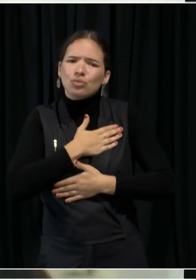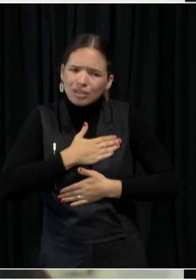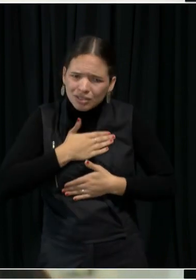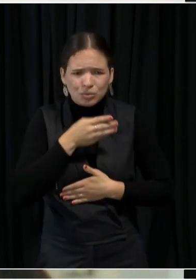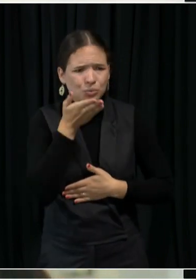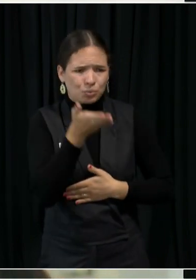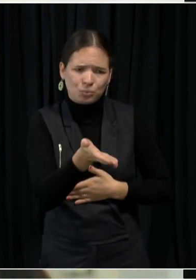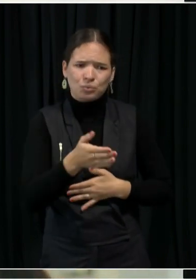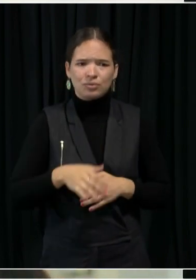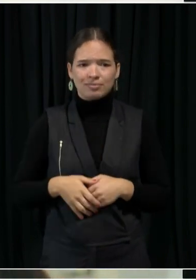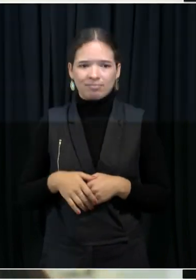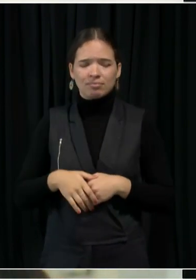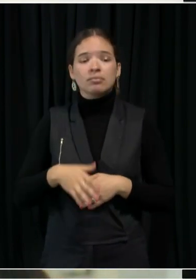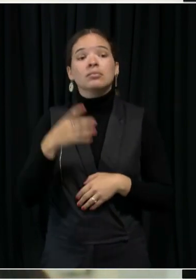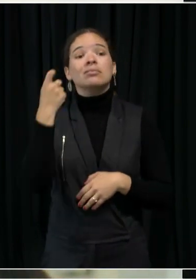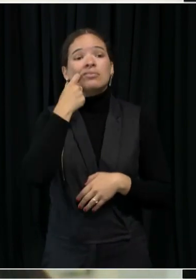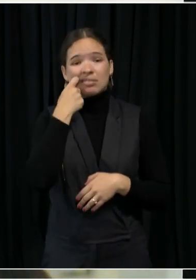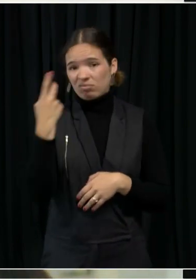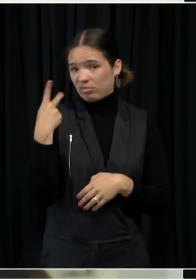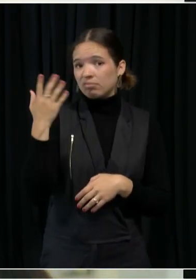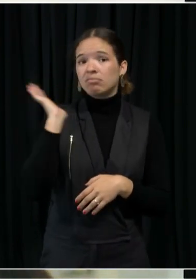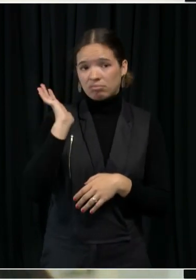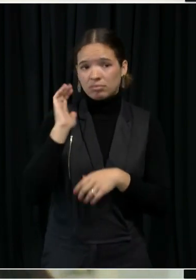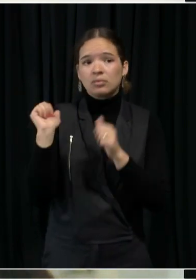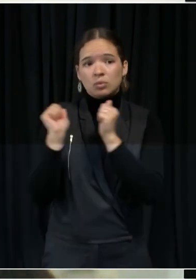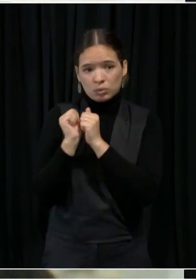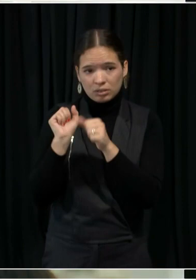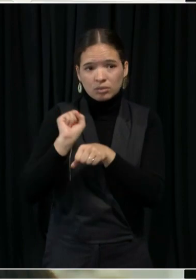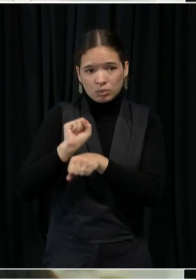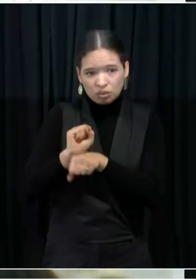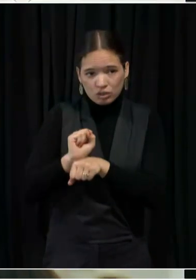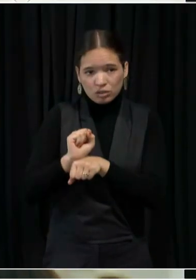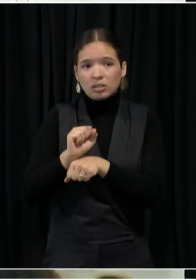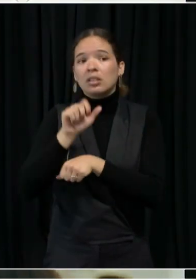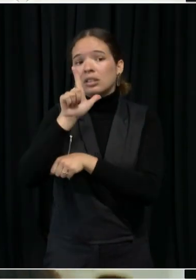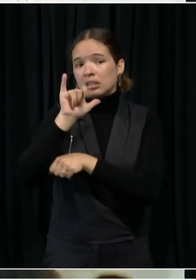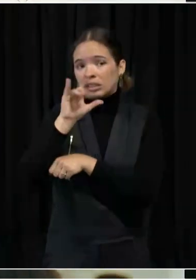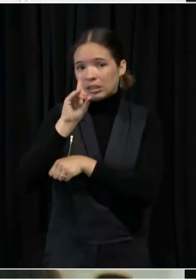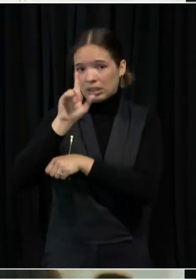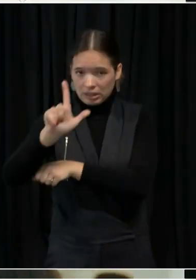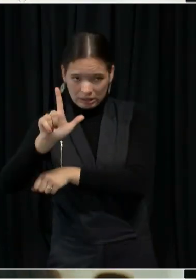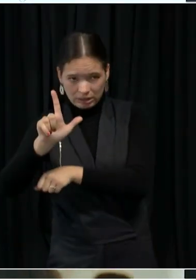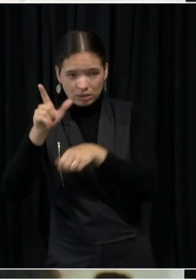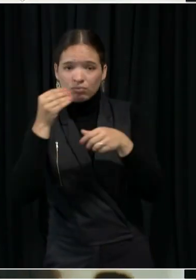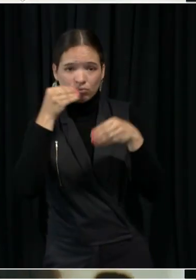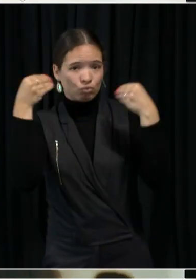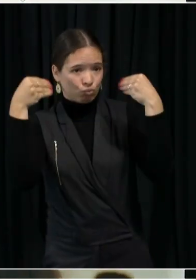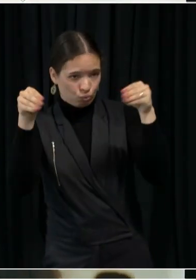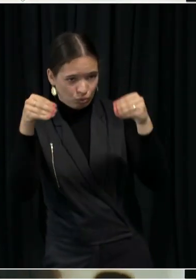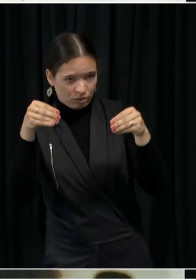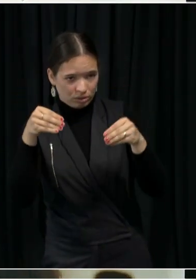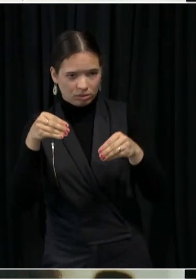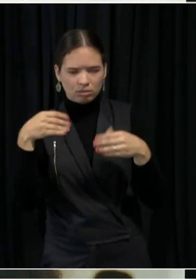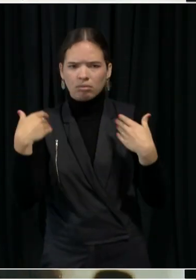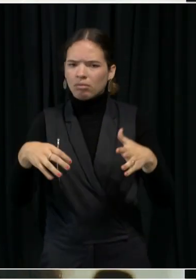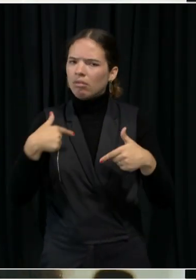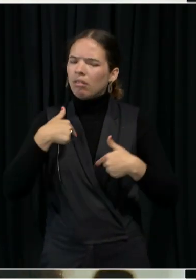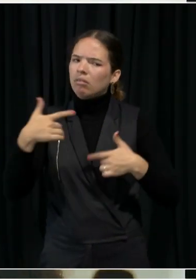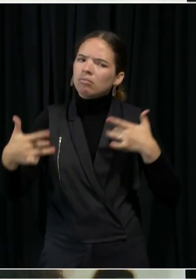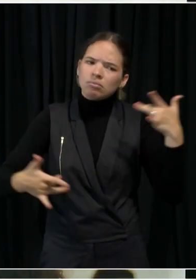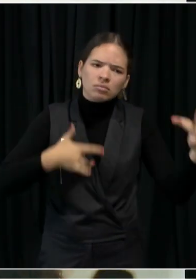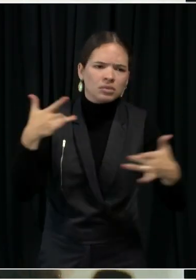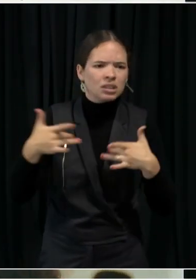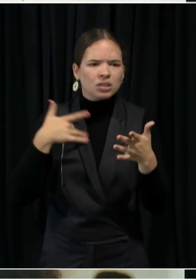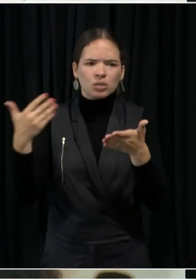together recently just to open a new Lidl grocery store here in our midst, and I'm so excited about the opportunity that we